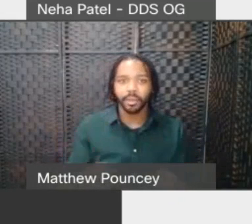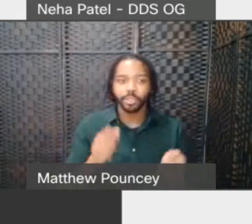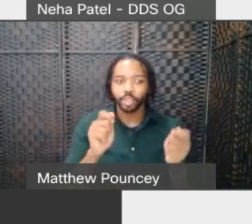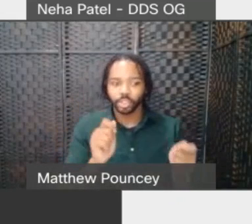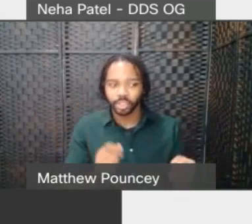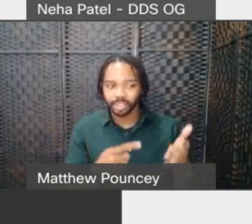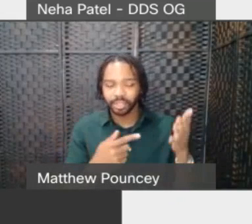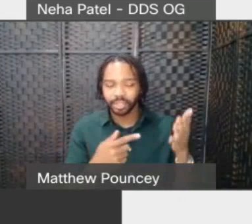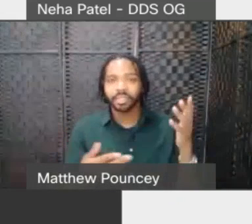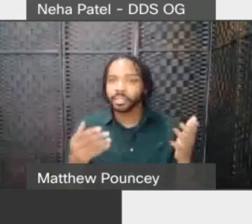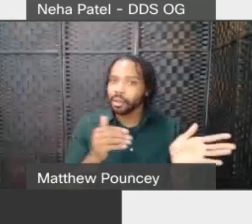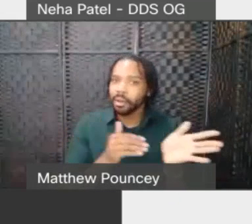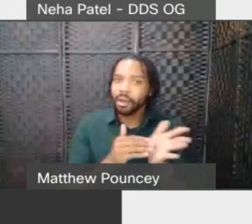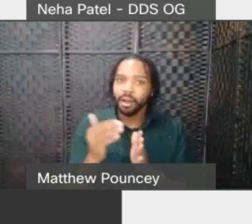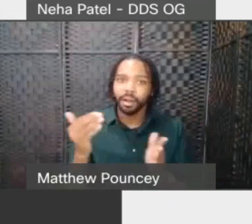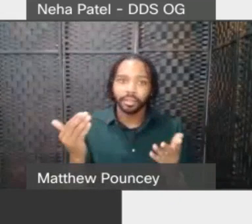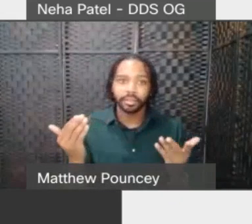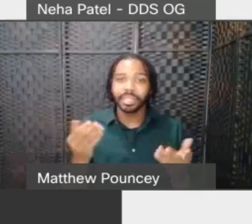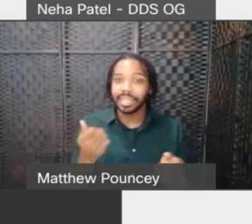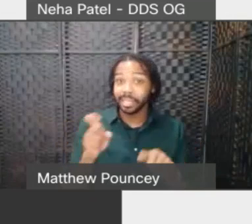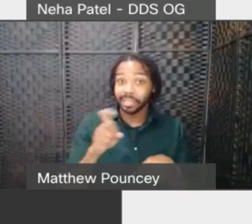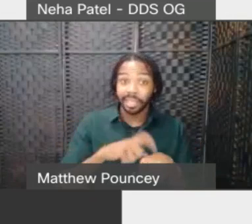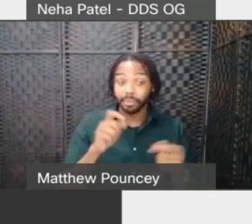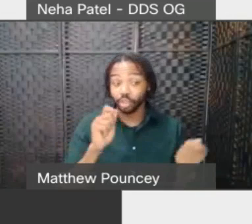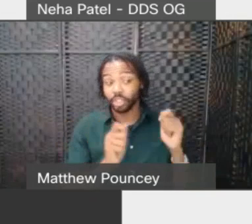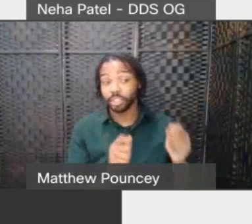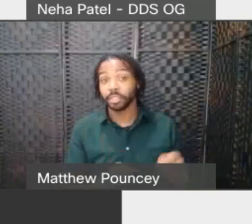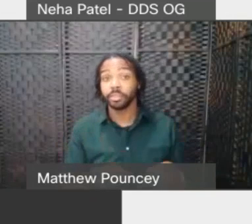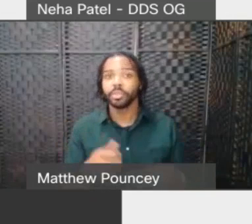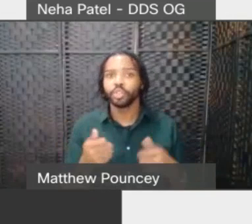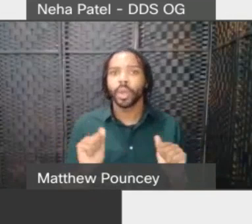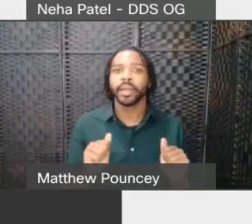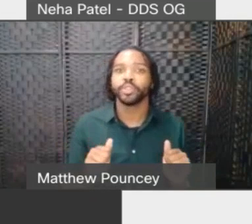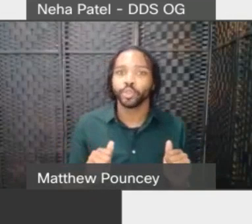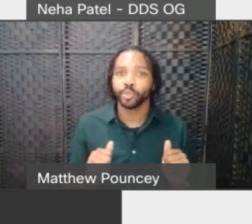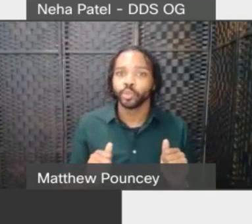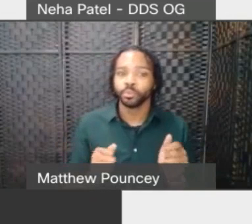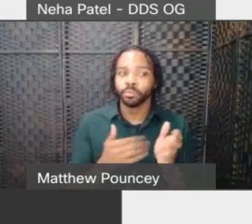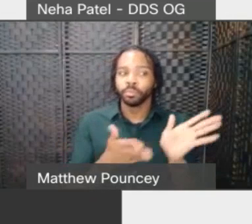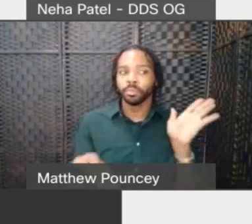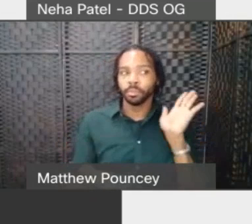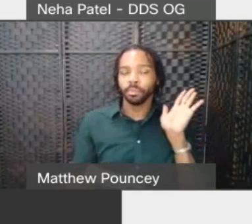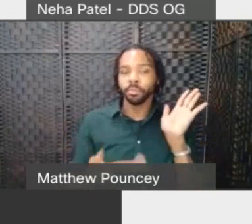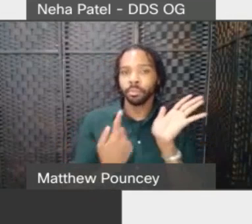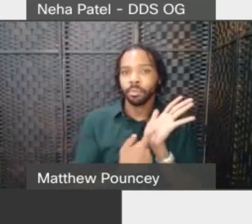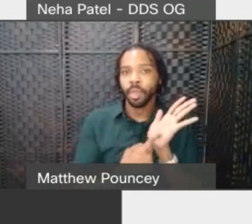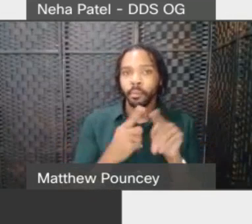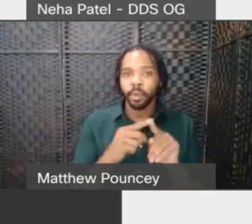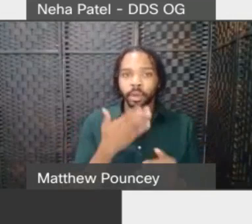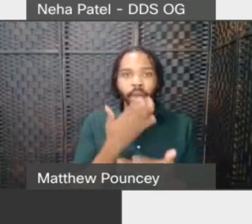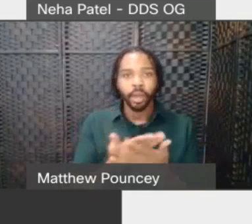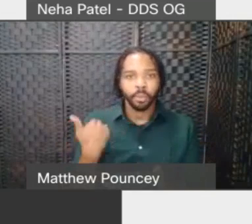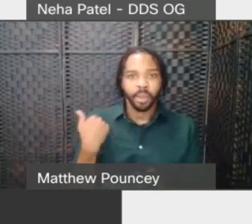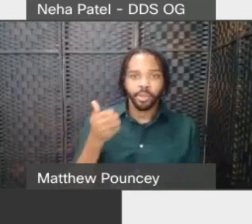get changed. Anytime it has been changed, we try to give an overview, but it's always helpful to remind yourself of exactly what